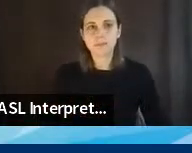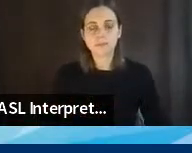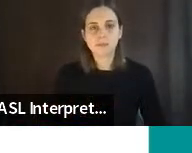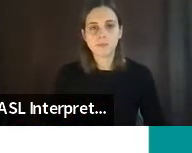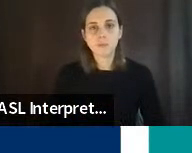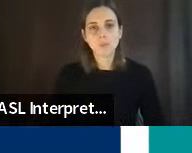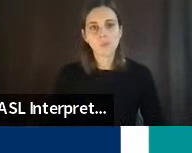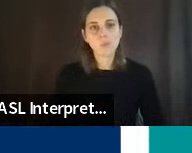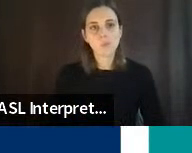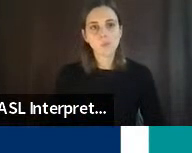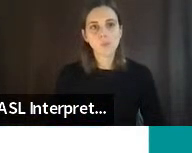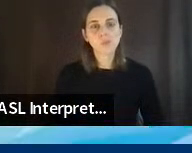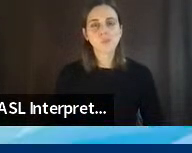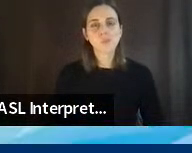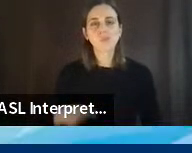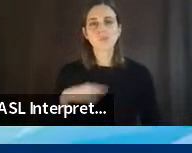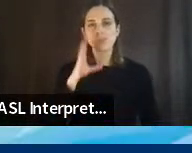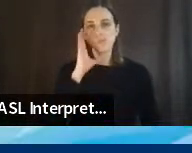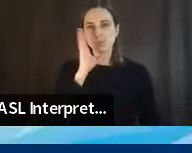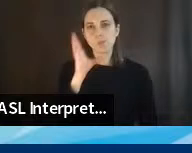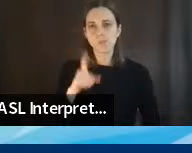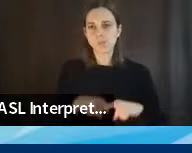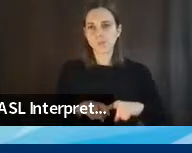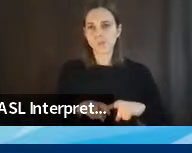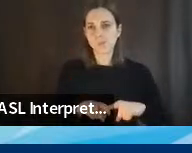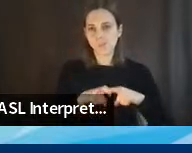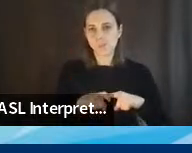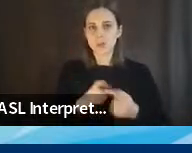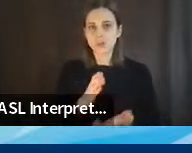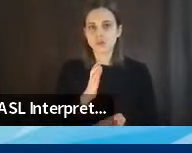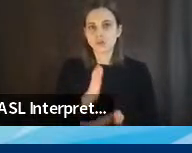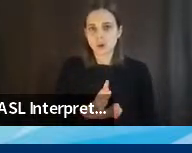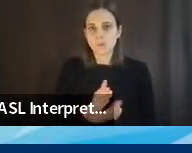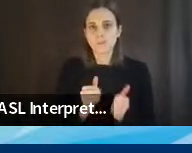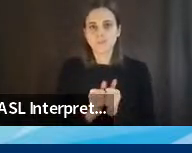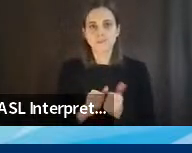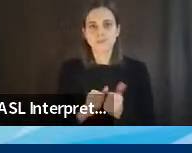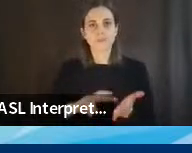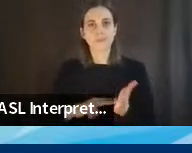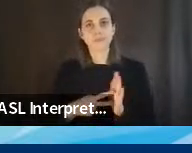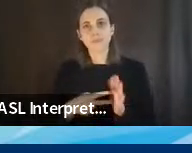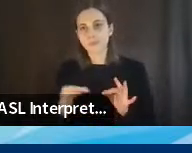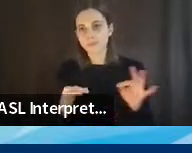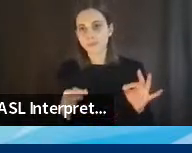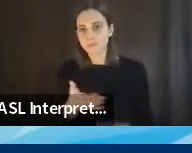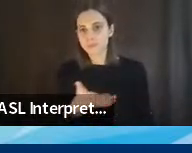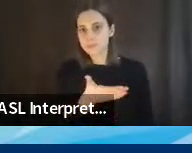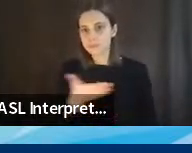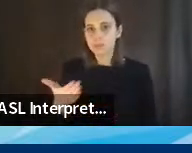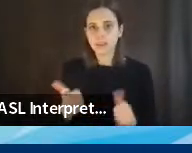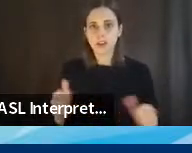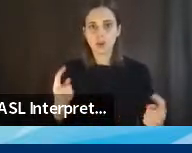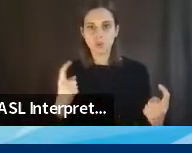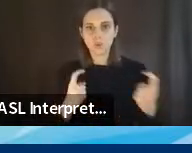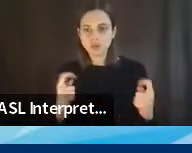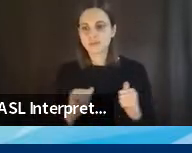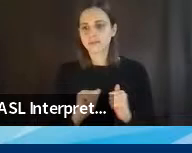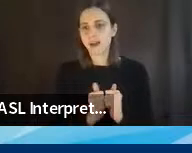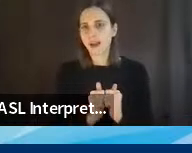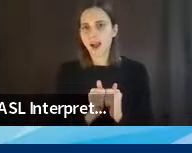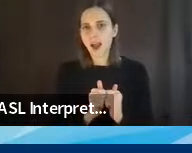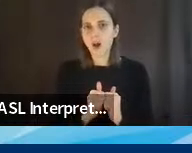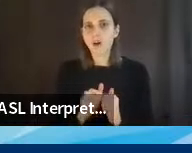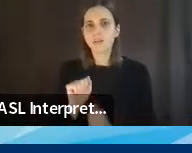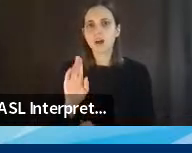So I'll stop there on the definition, see if anybody had any questions on the definition of aux lanes, how they work, where